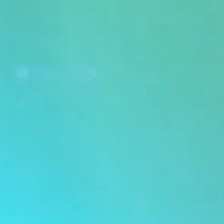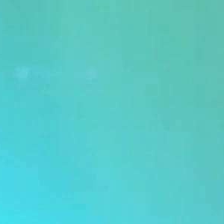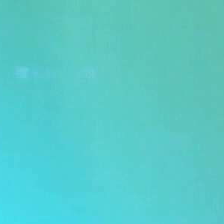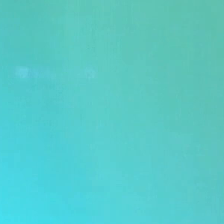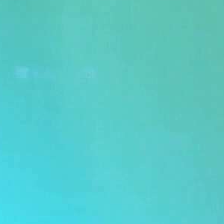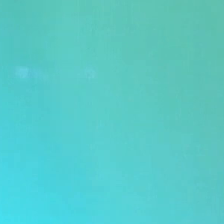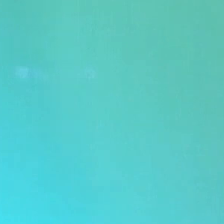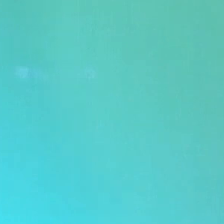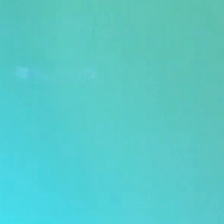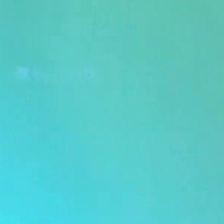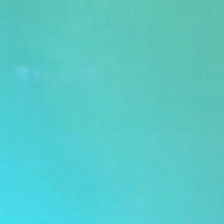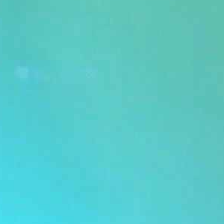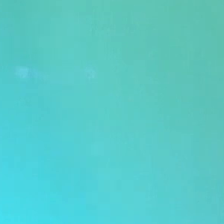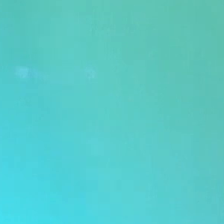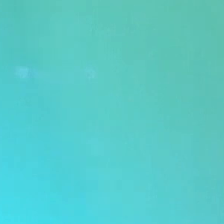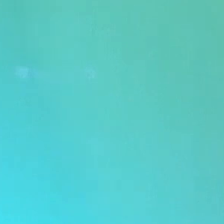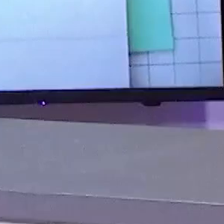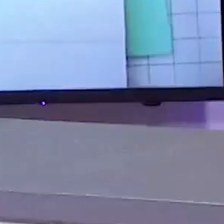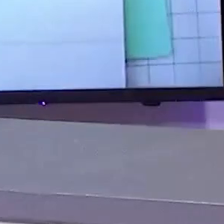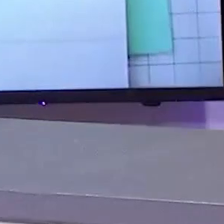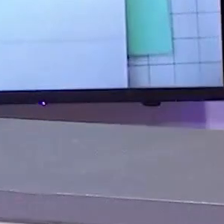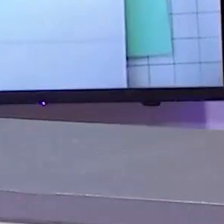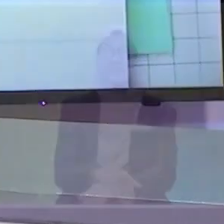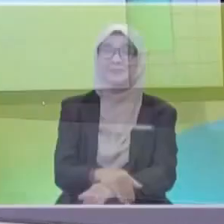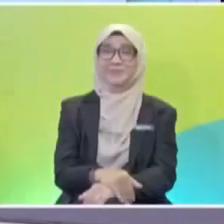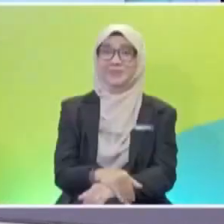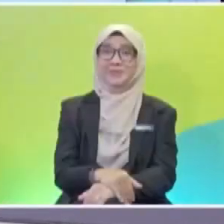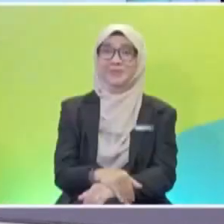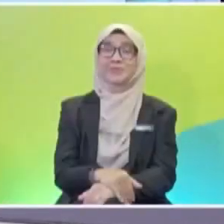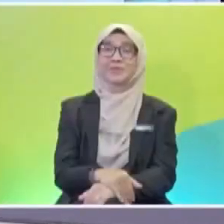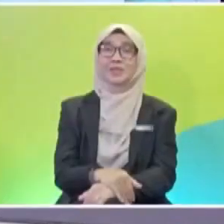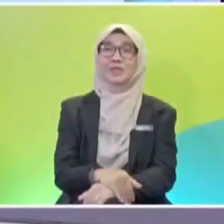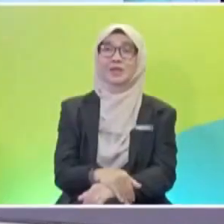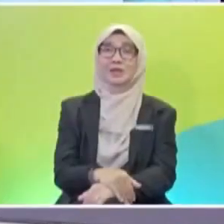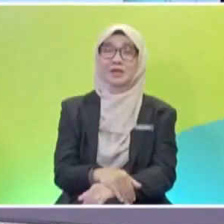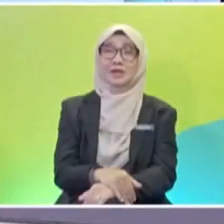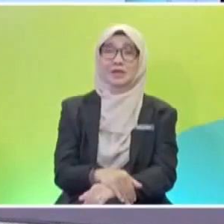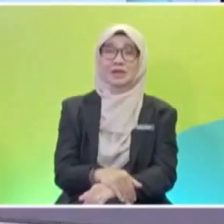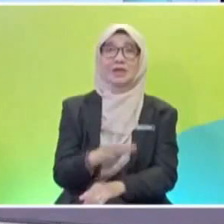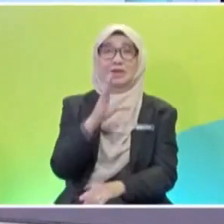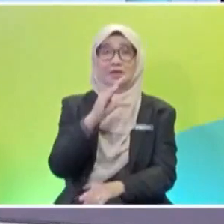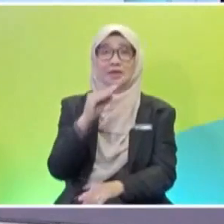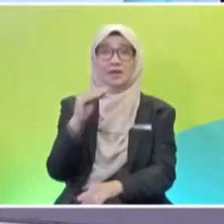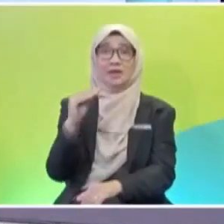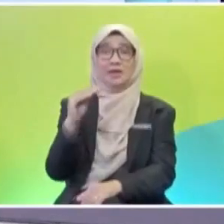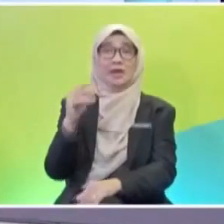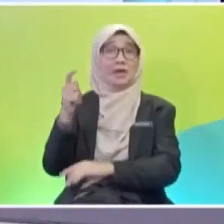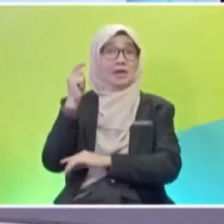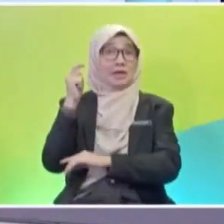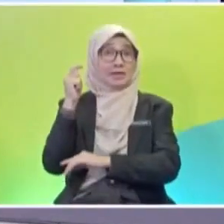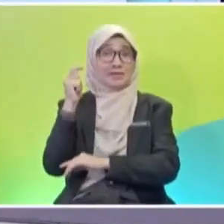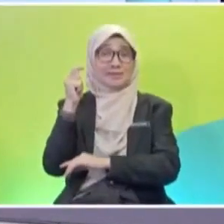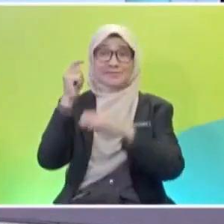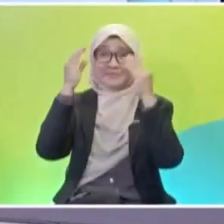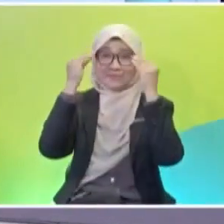you for being with us today. All right. And just to mention quick, just now,